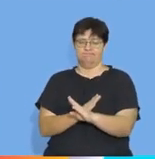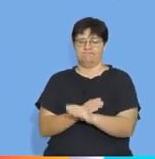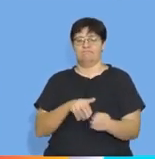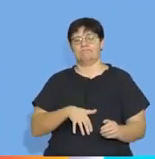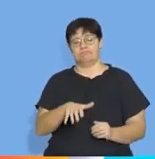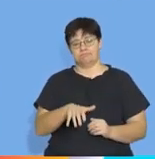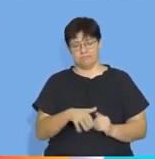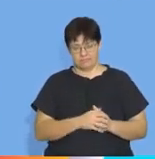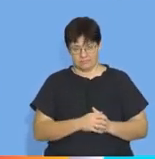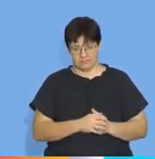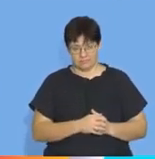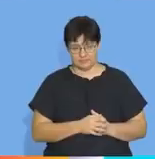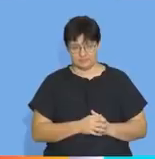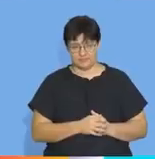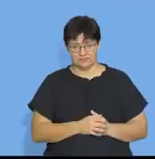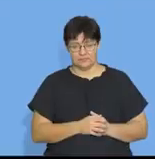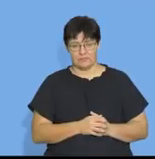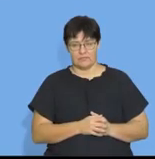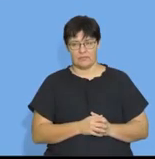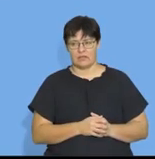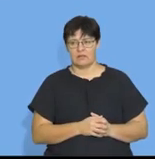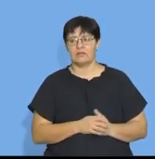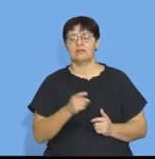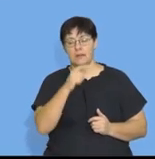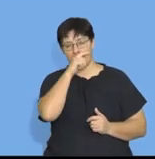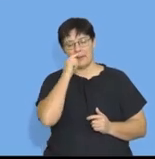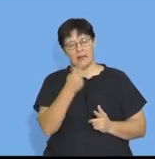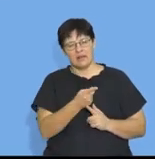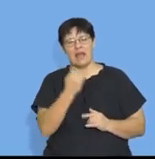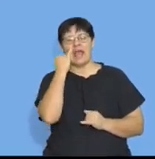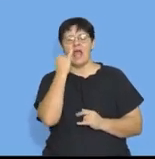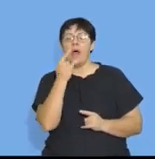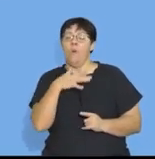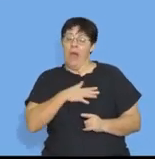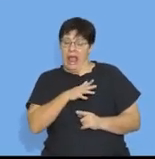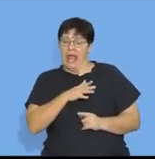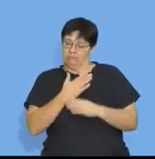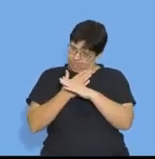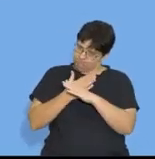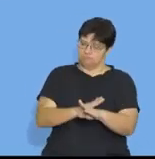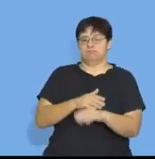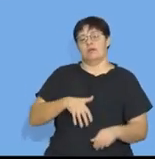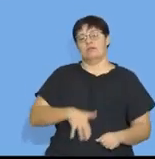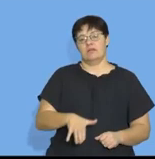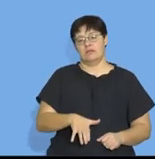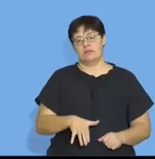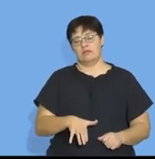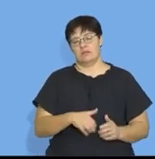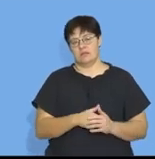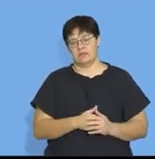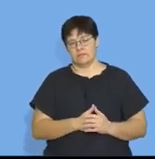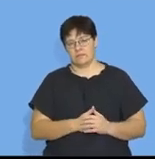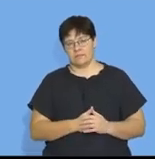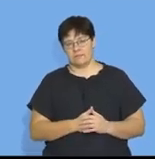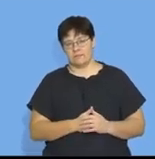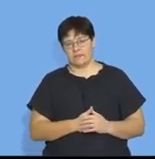of conception. So contraception is defined as the intentional prevention of